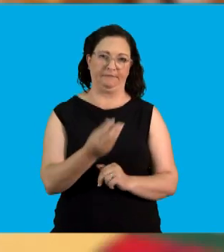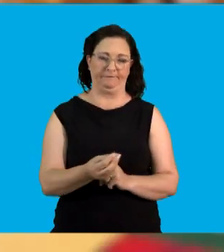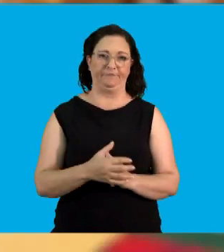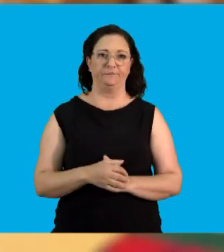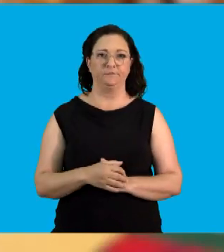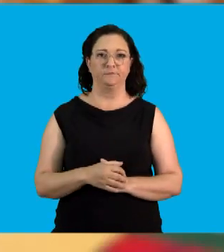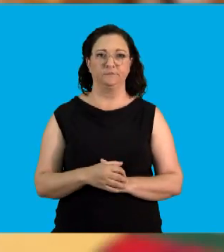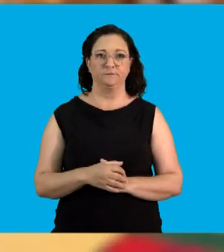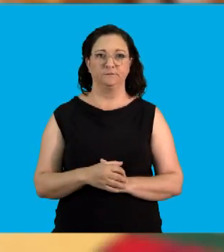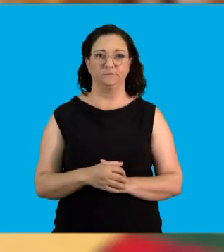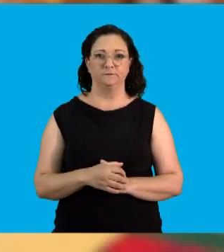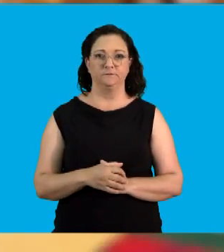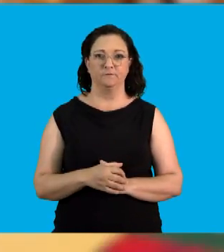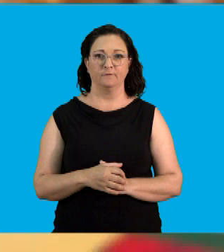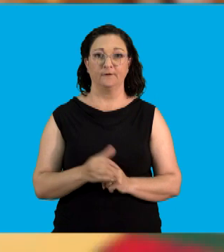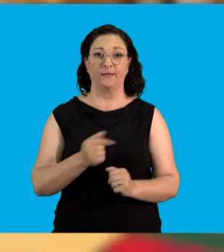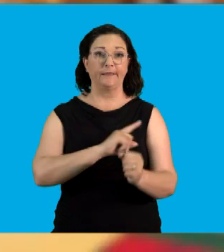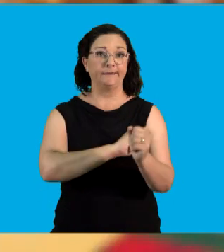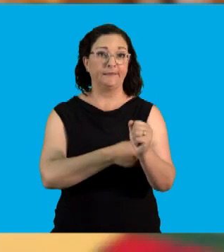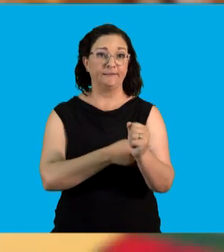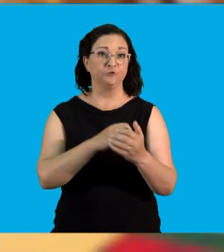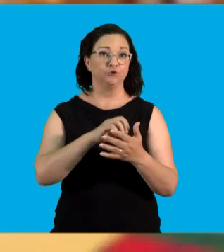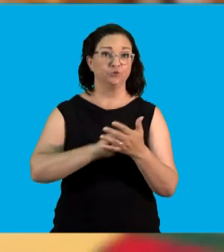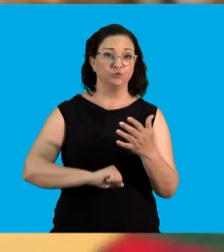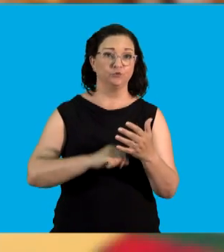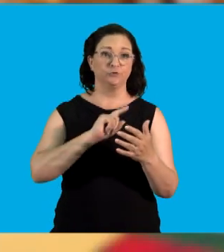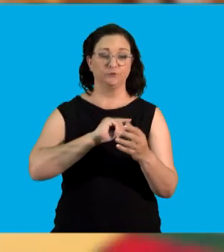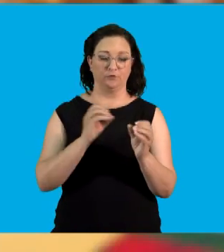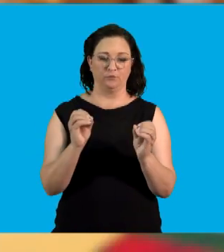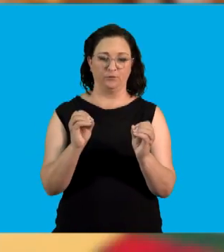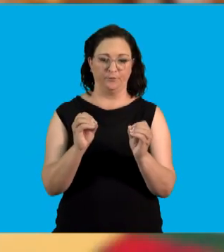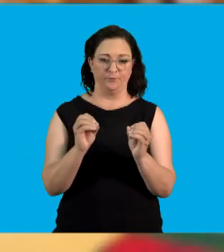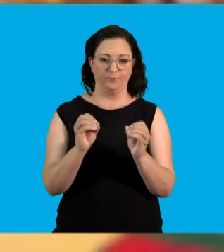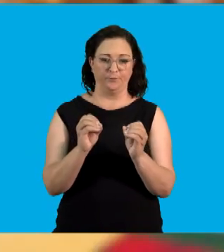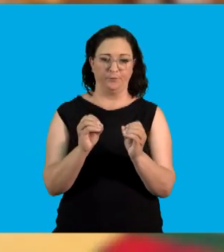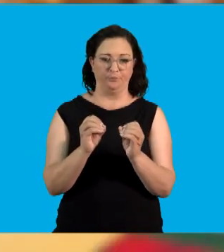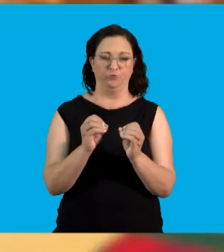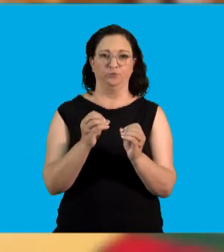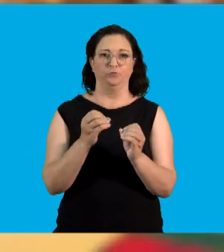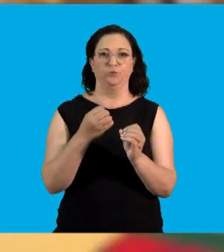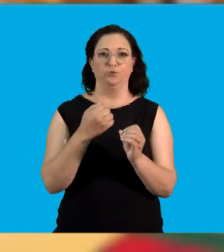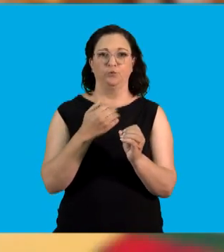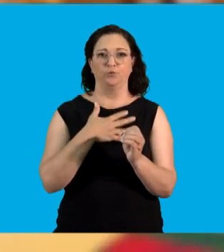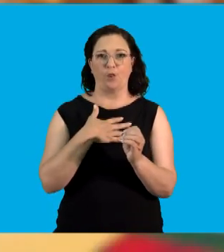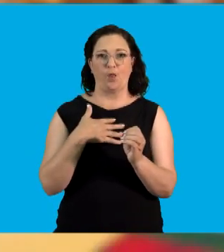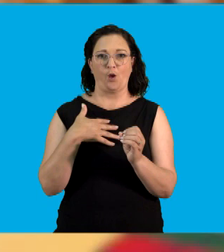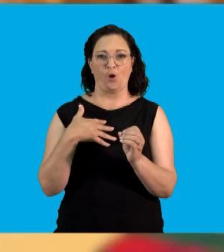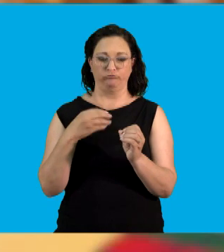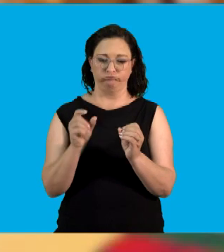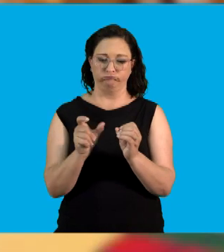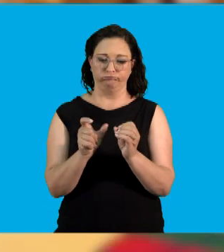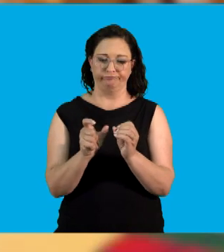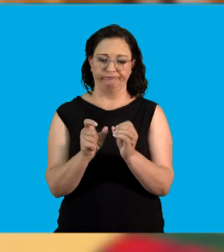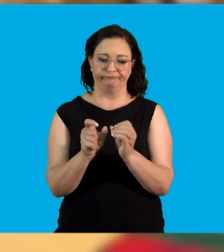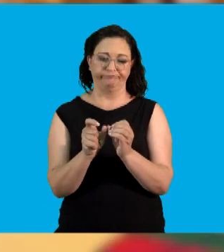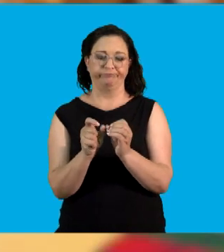had initially. So because the energy has been removed, they'll move around slower and slower and slower, and by so doing, they'll